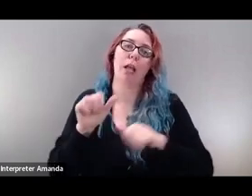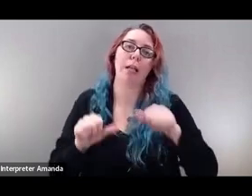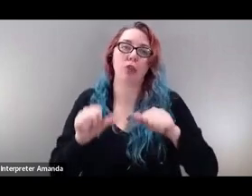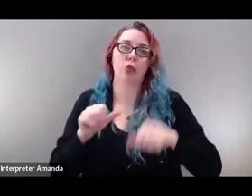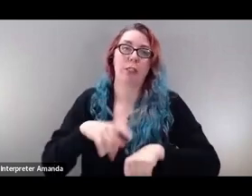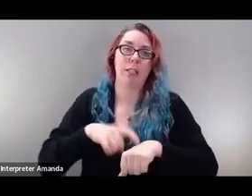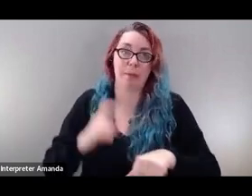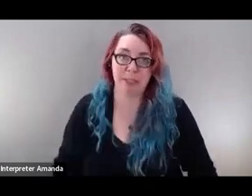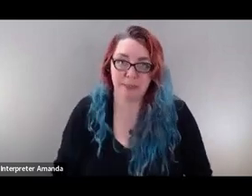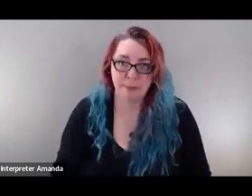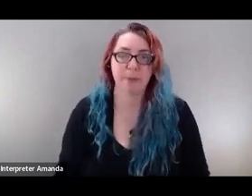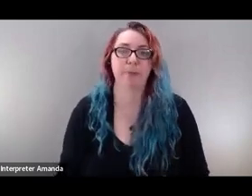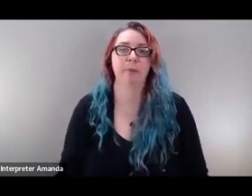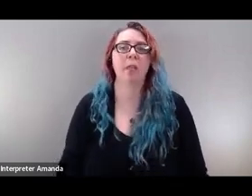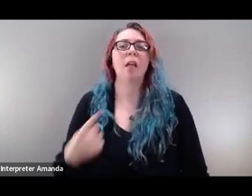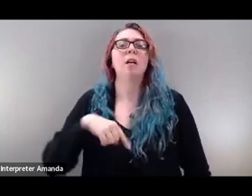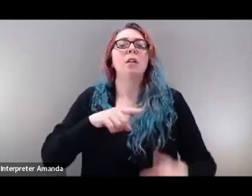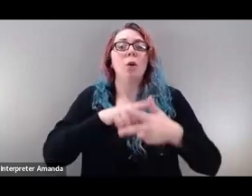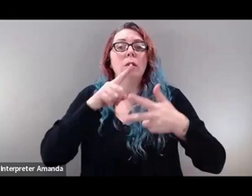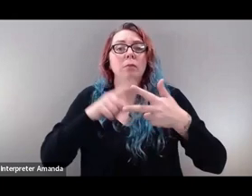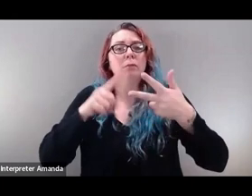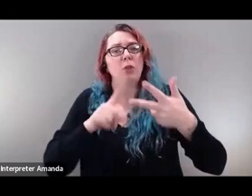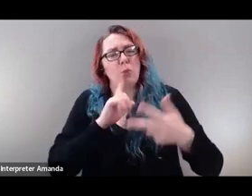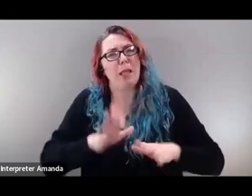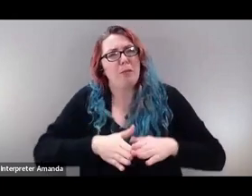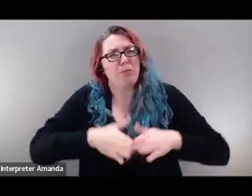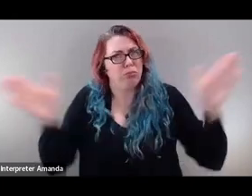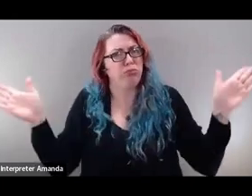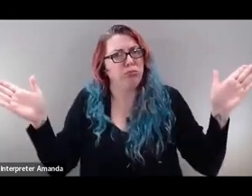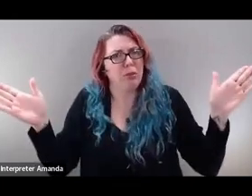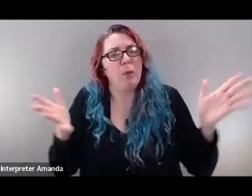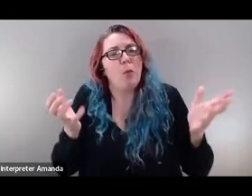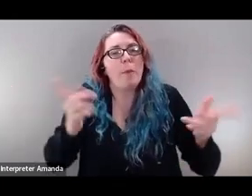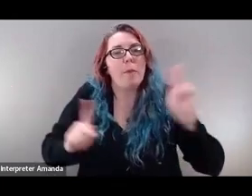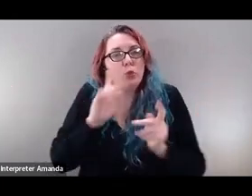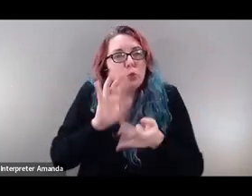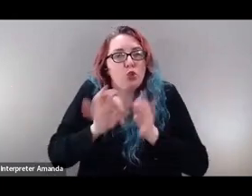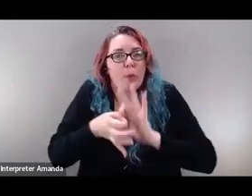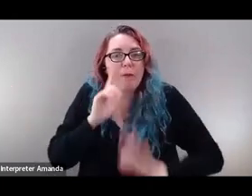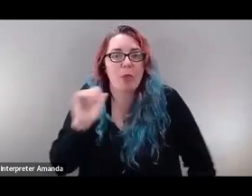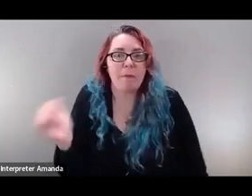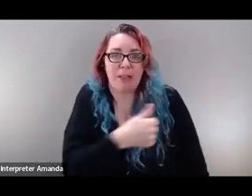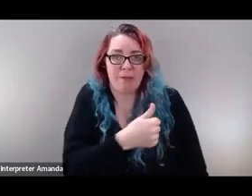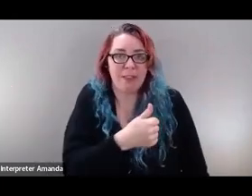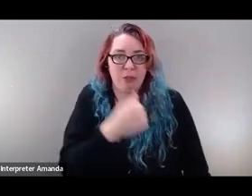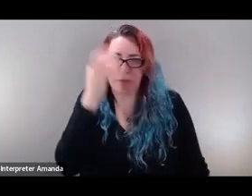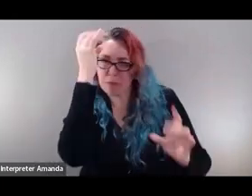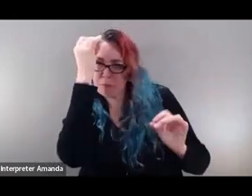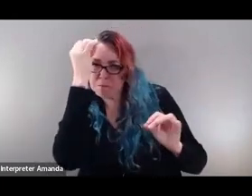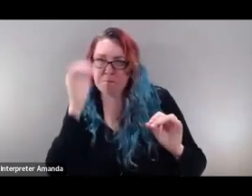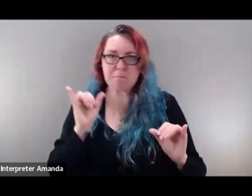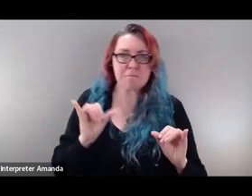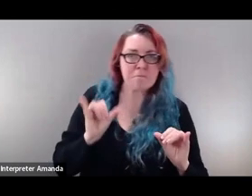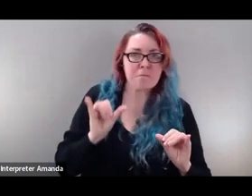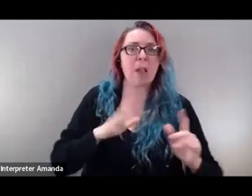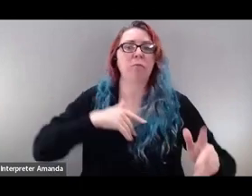decide collectively which directions to explore and what outcomes to produce. Some of their insights and notes can now be consulted